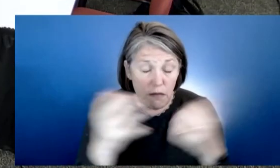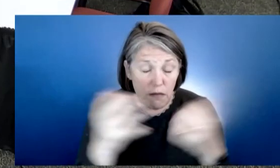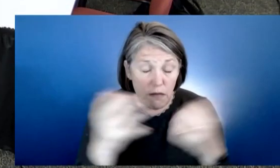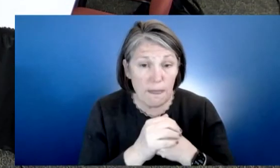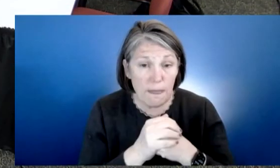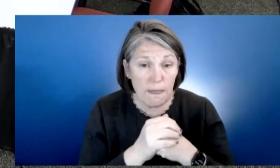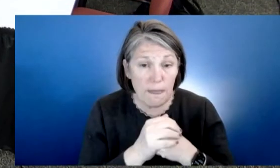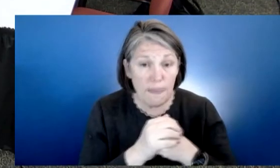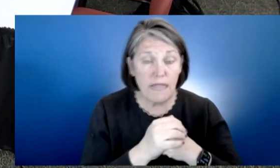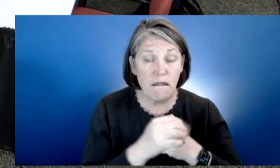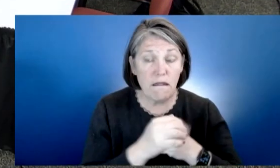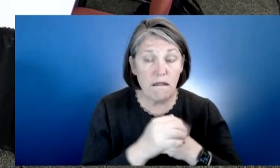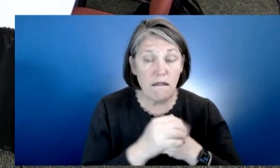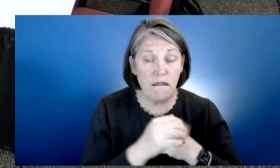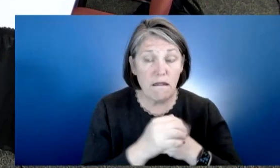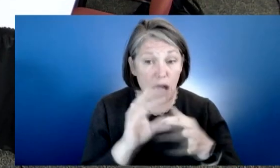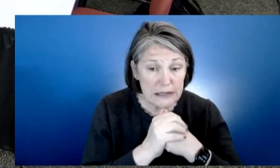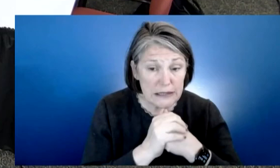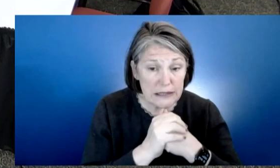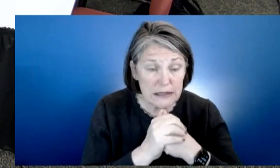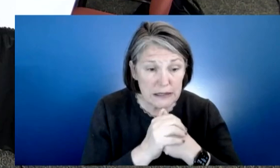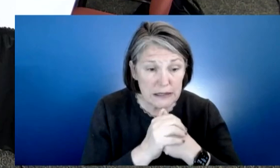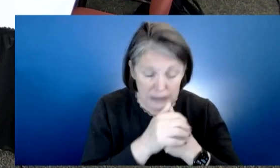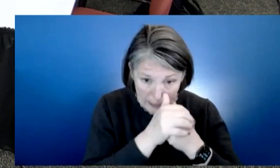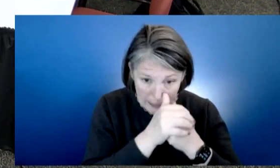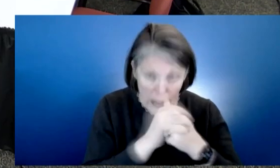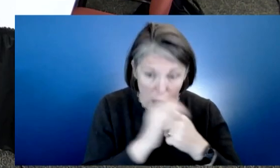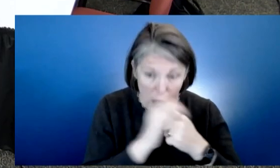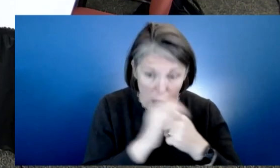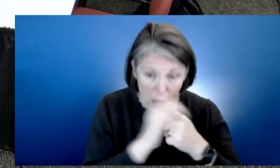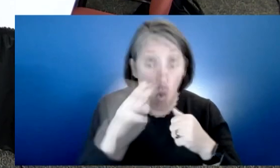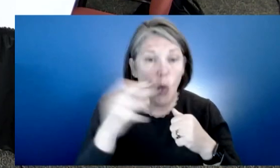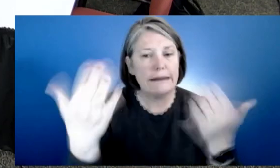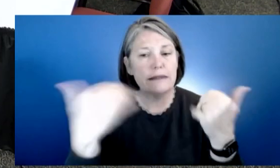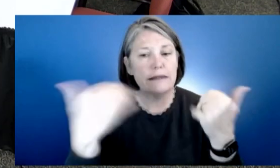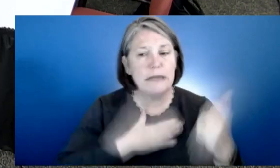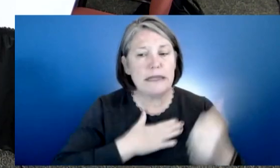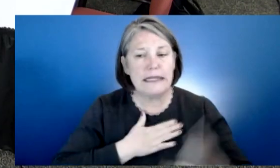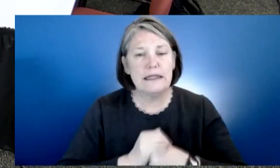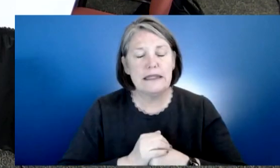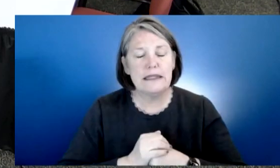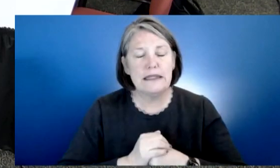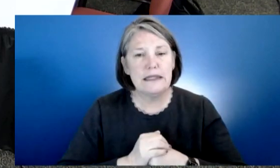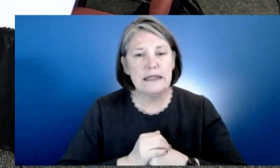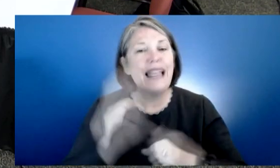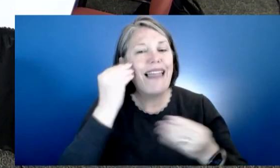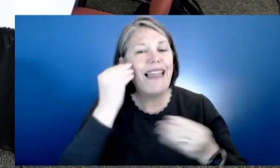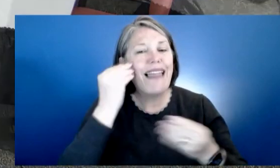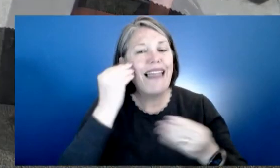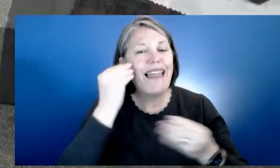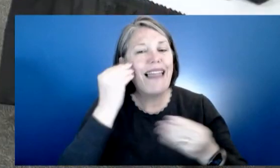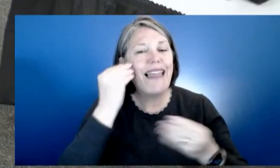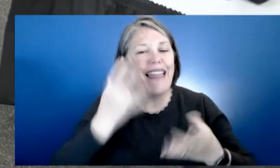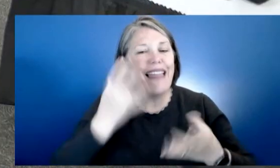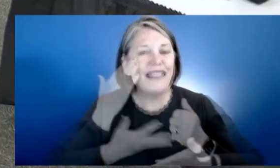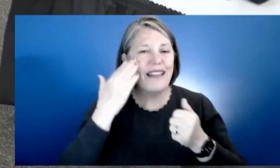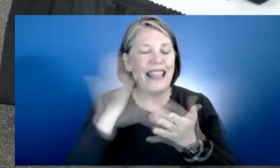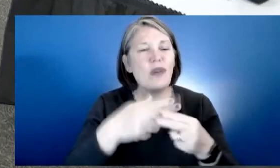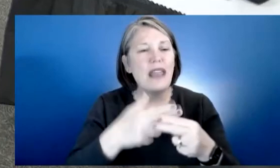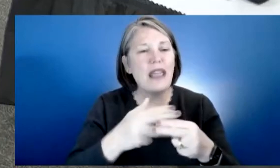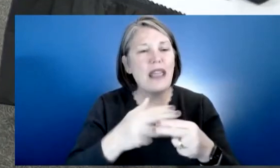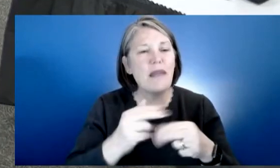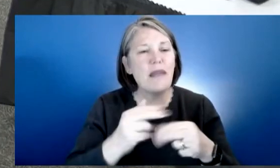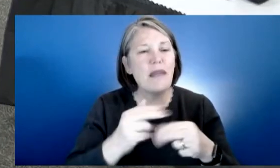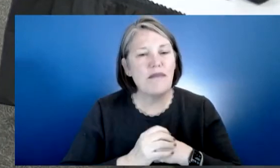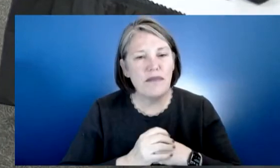comments? Not? Oh, yes, sir. Please. Yeah, let us know again, please, your name.